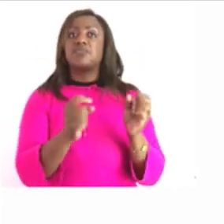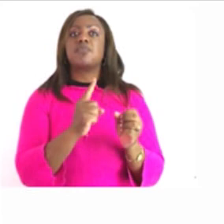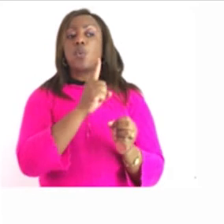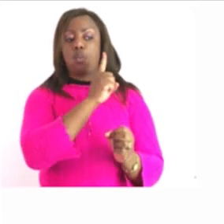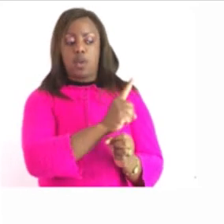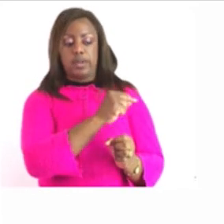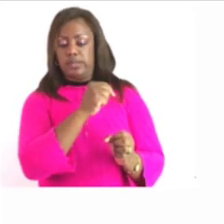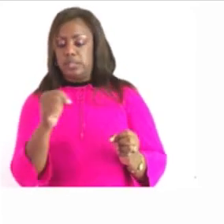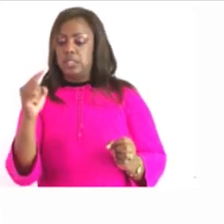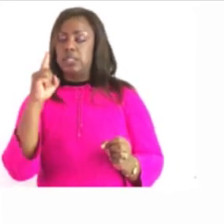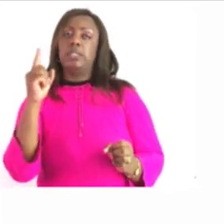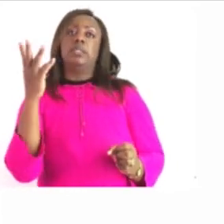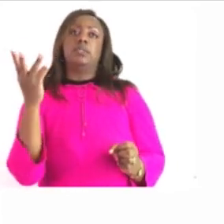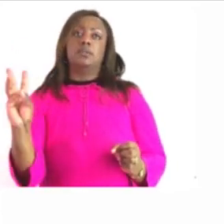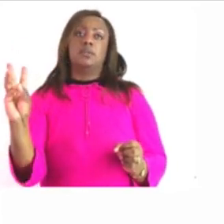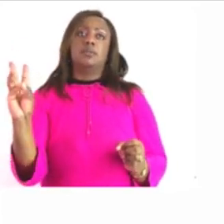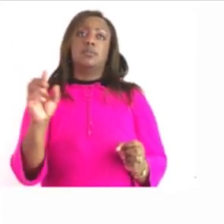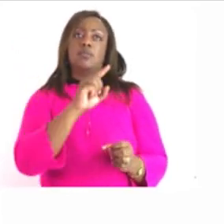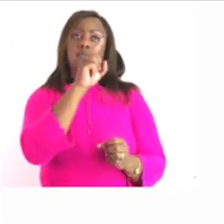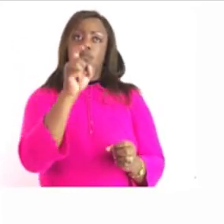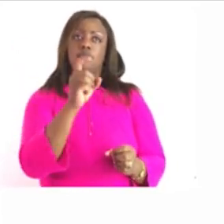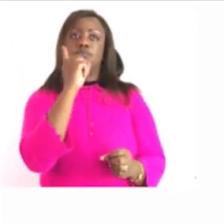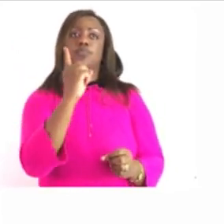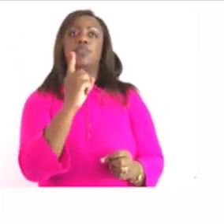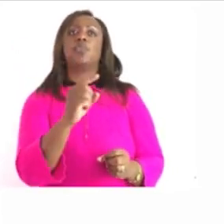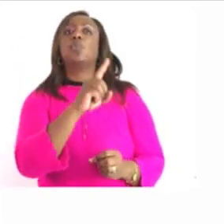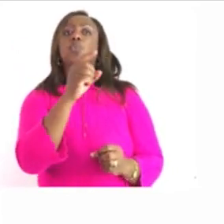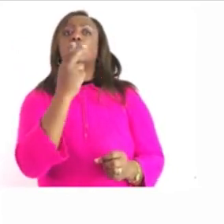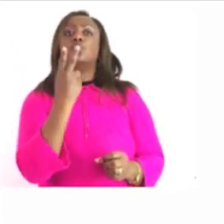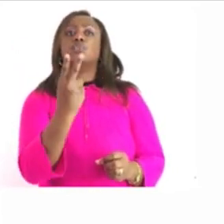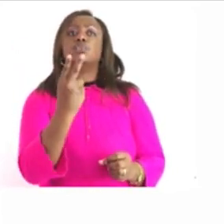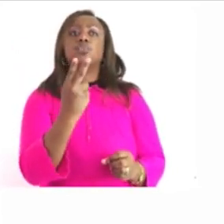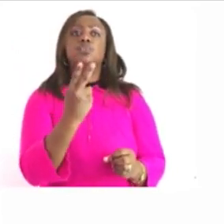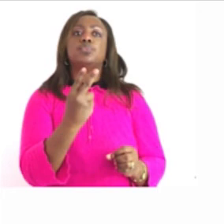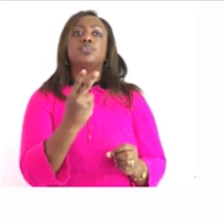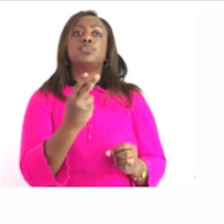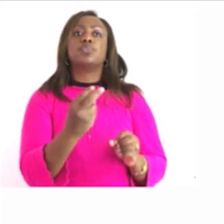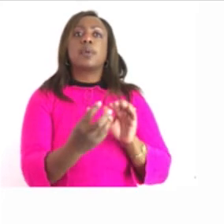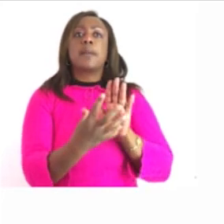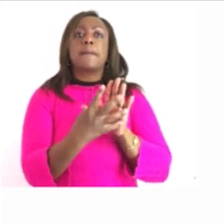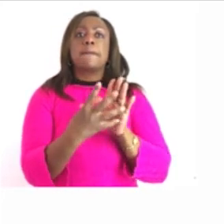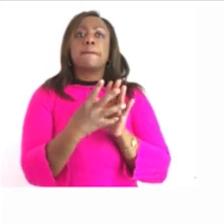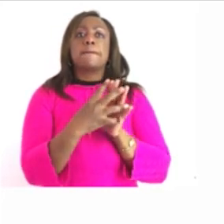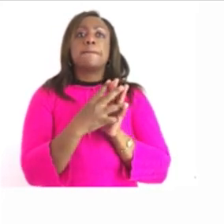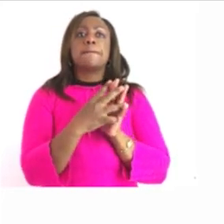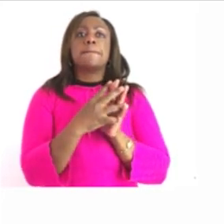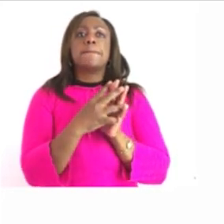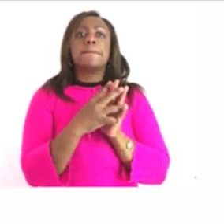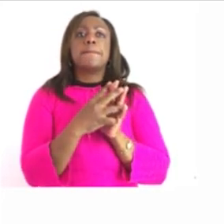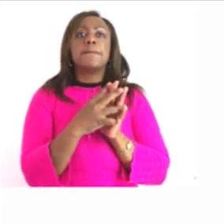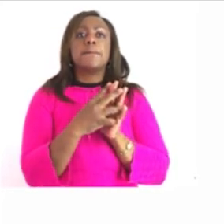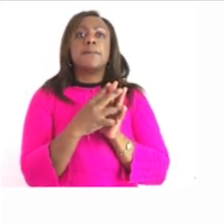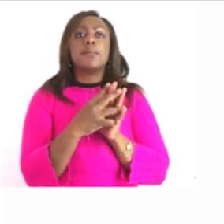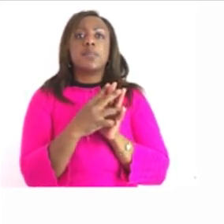16. That's question 1. Question 2, copy all the parts or